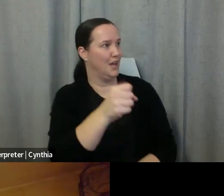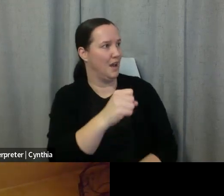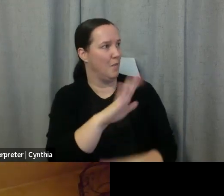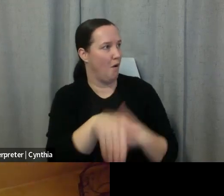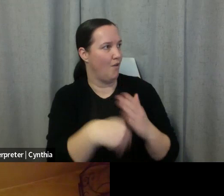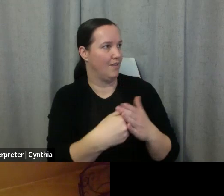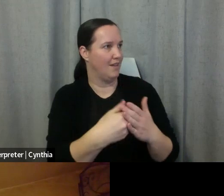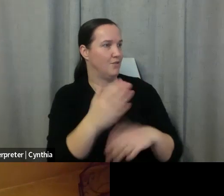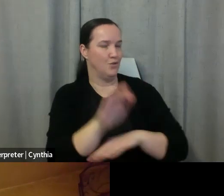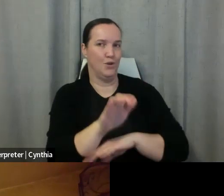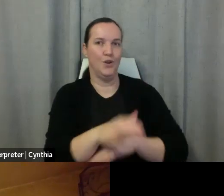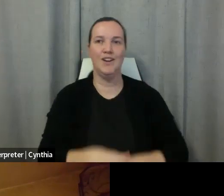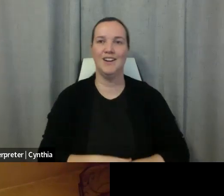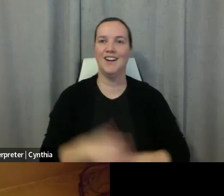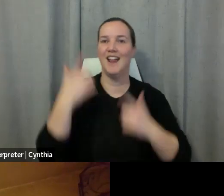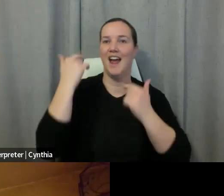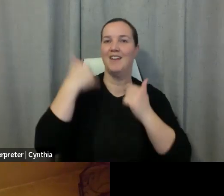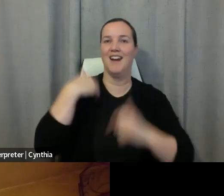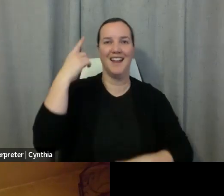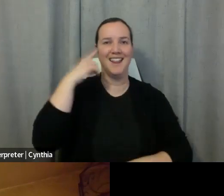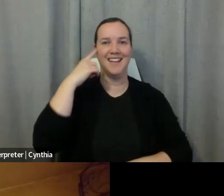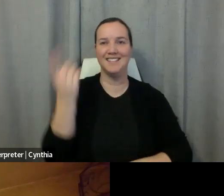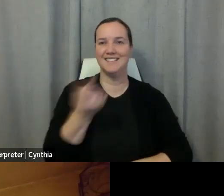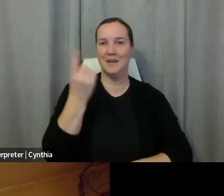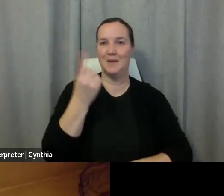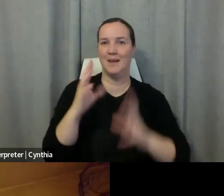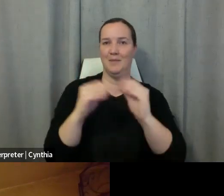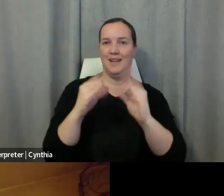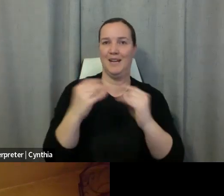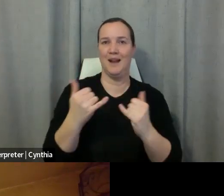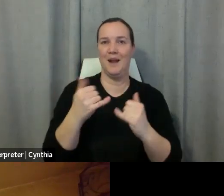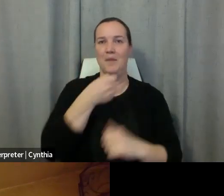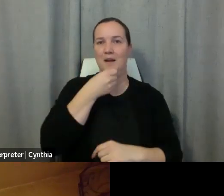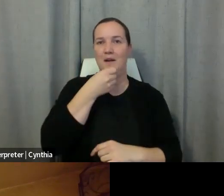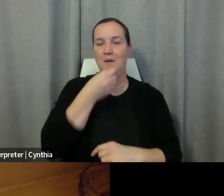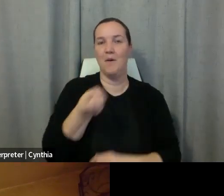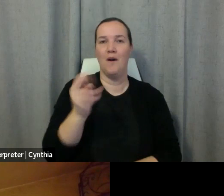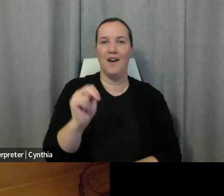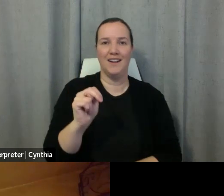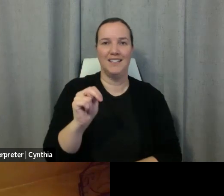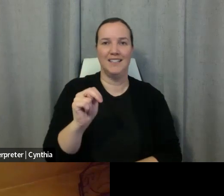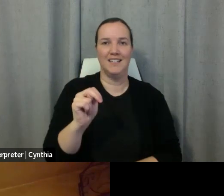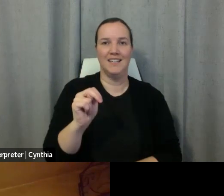afternoon. I think we may have somebody in the meeting who does not have their microphone turned off.